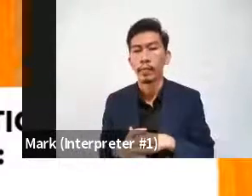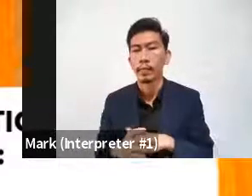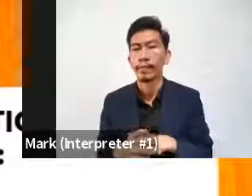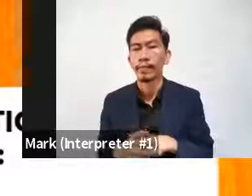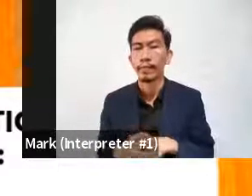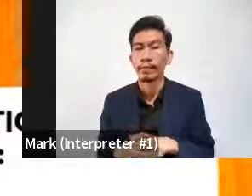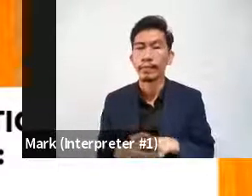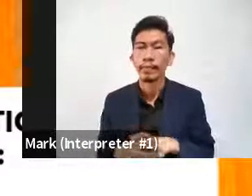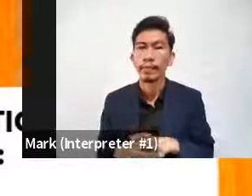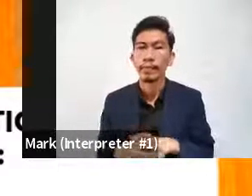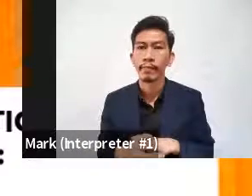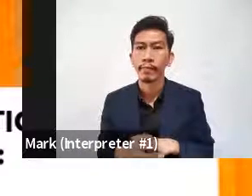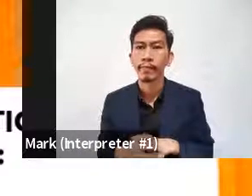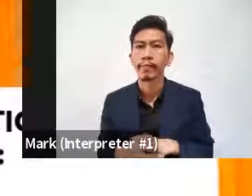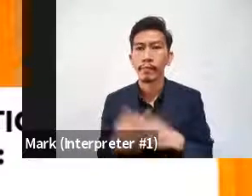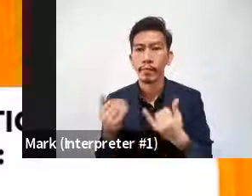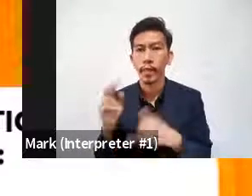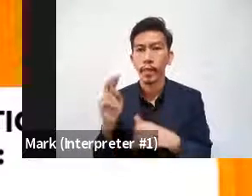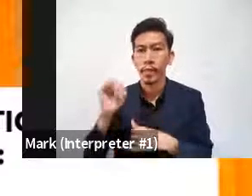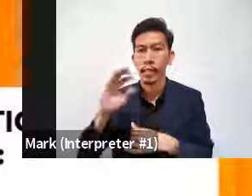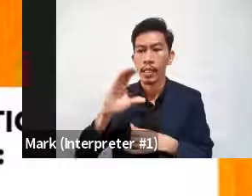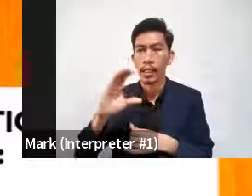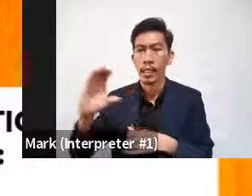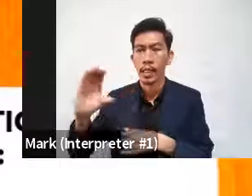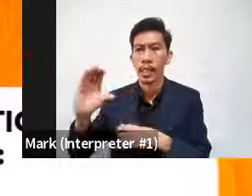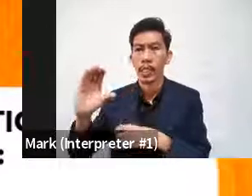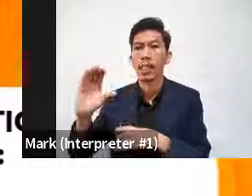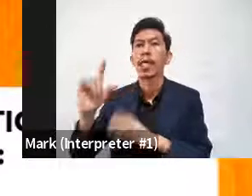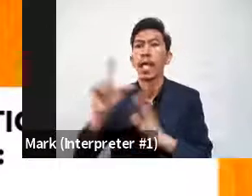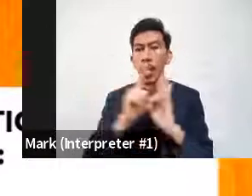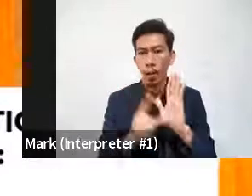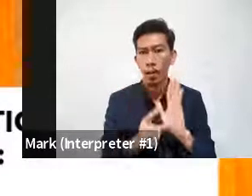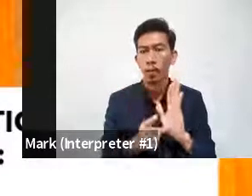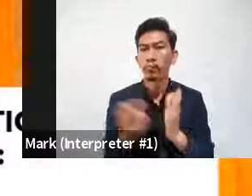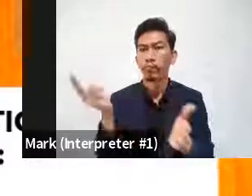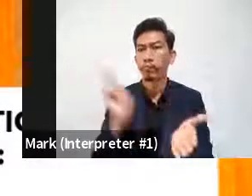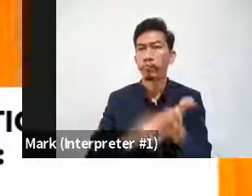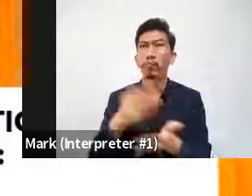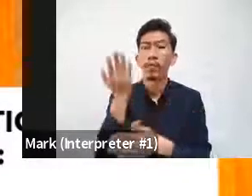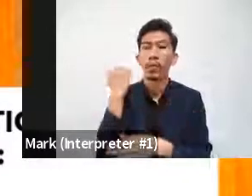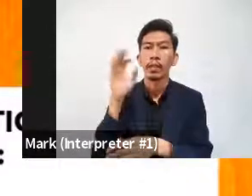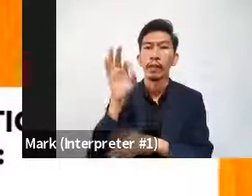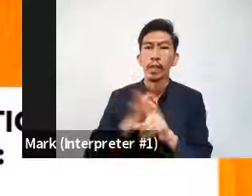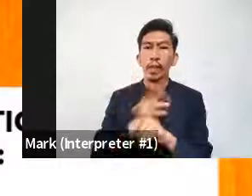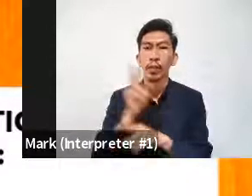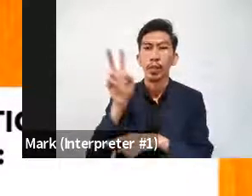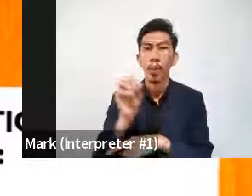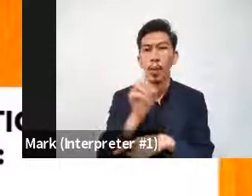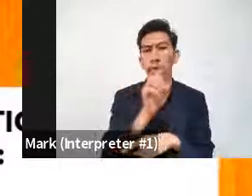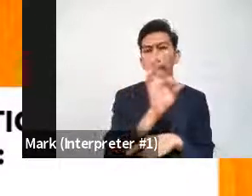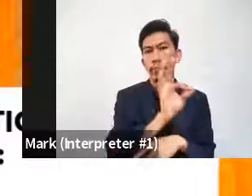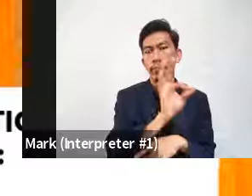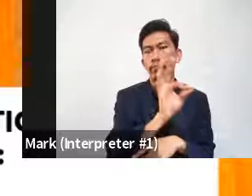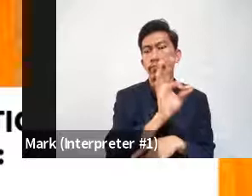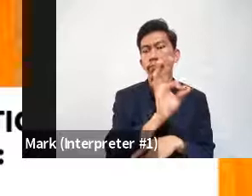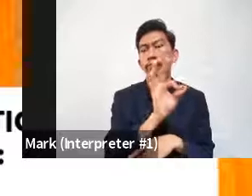Now came the National Integrated Cancer Control Law, signed in February 2019, and in